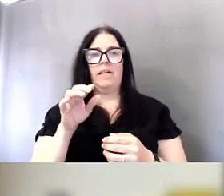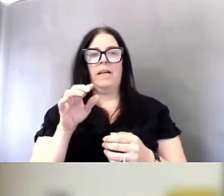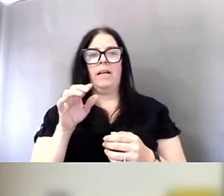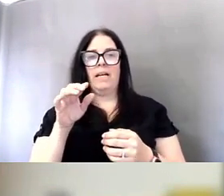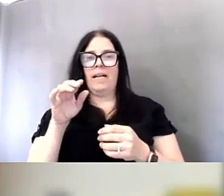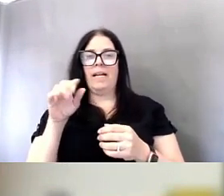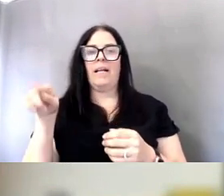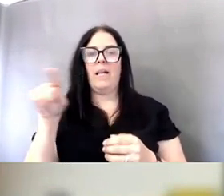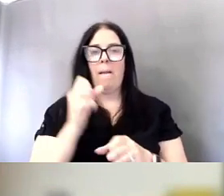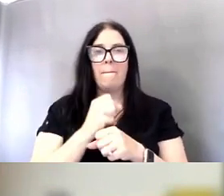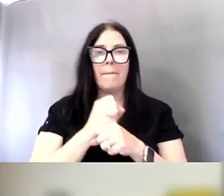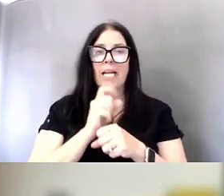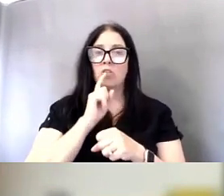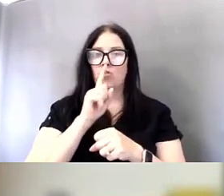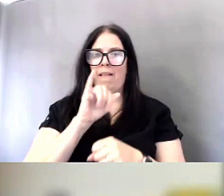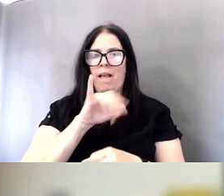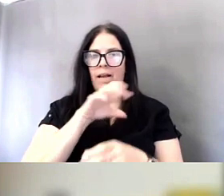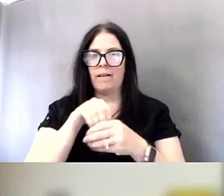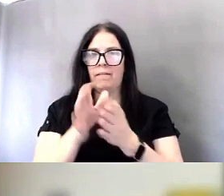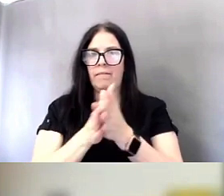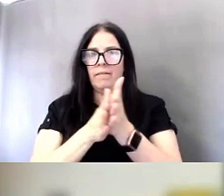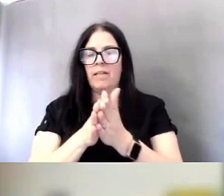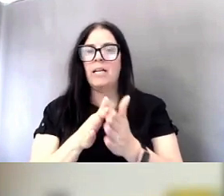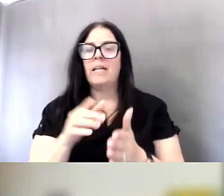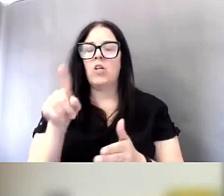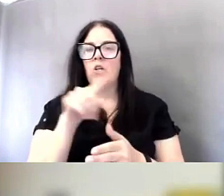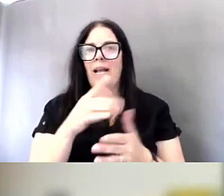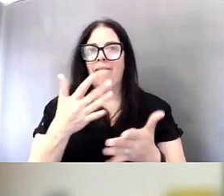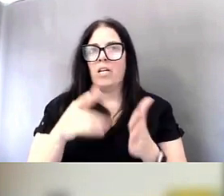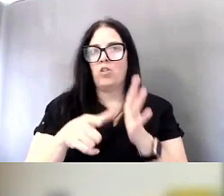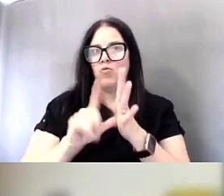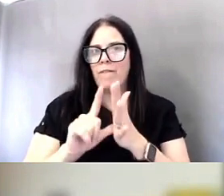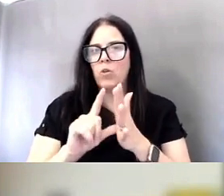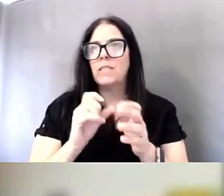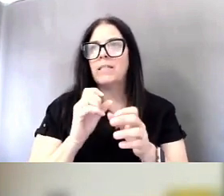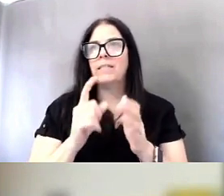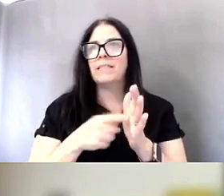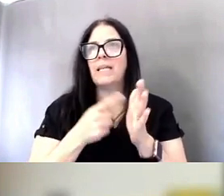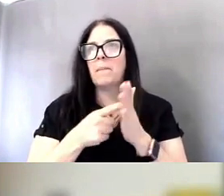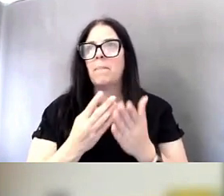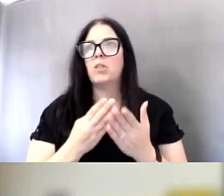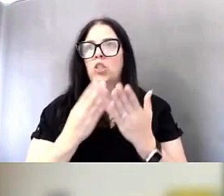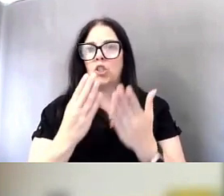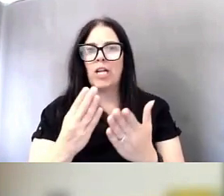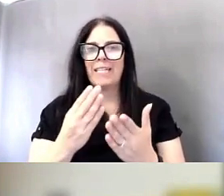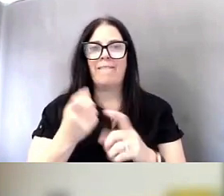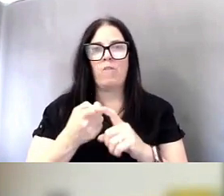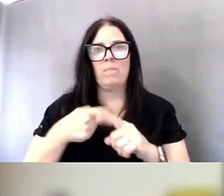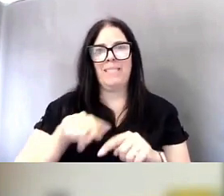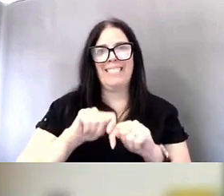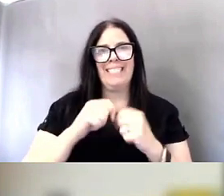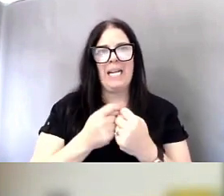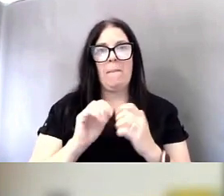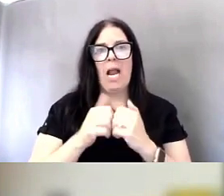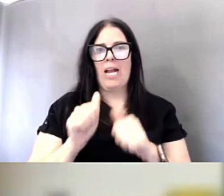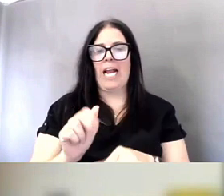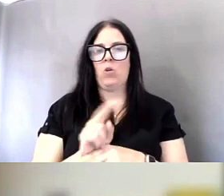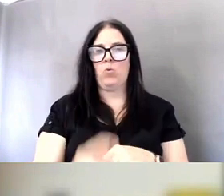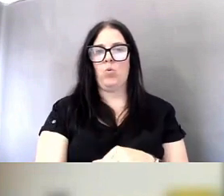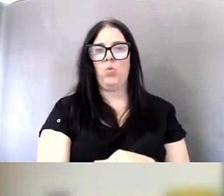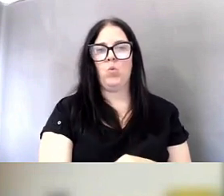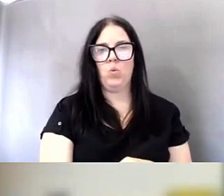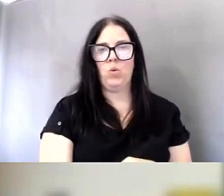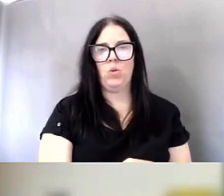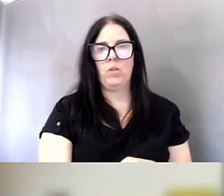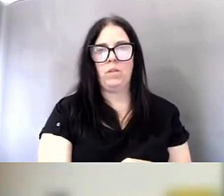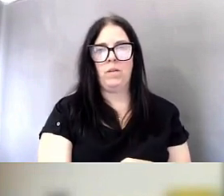resources that you're coming across. They have been reviewed. There are some tips and suggestions from our team on how you could be using them. Next month,